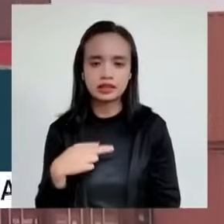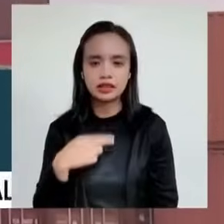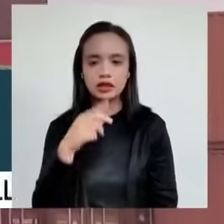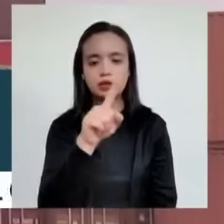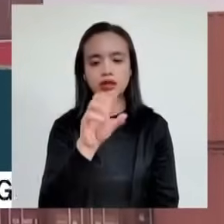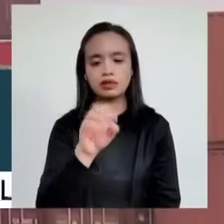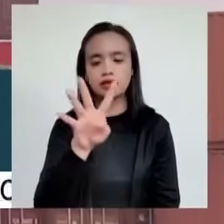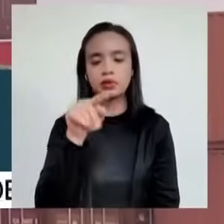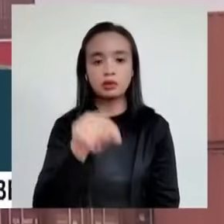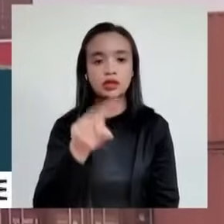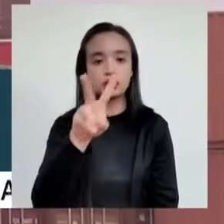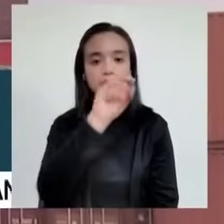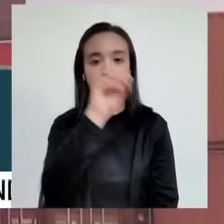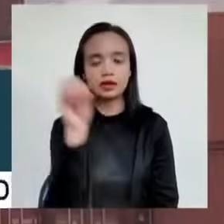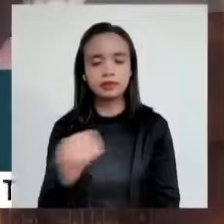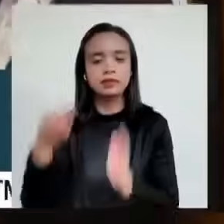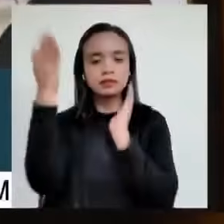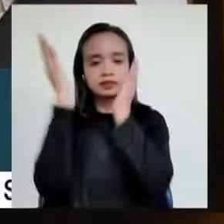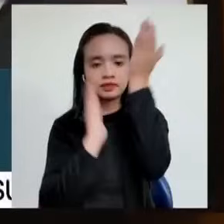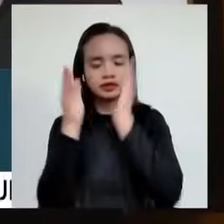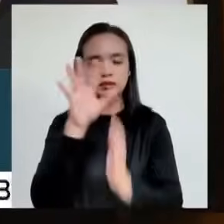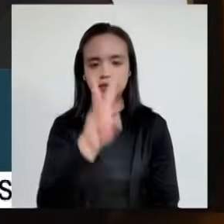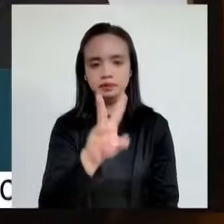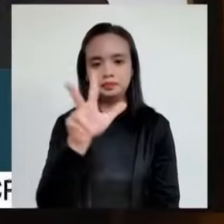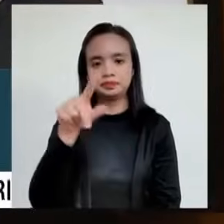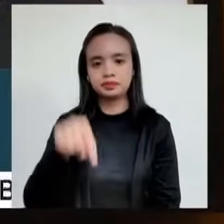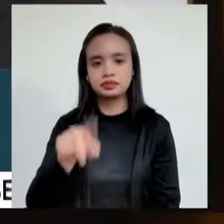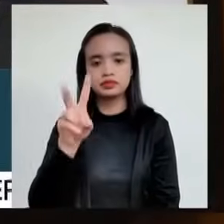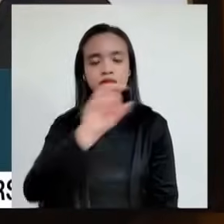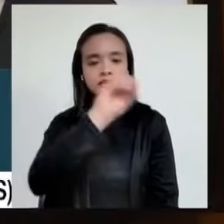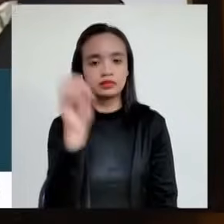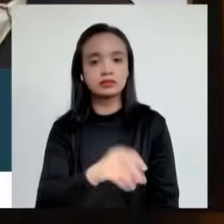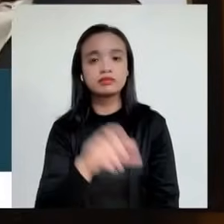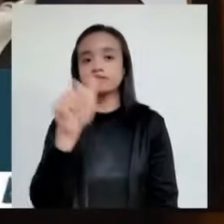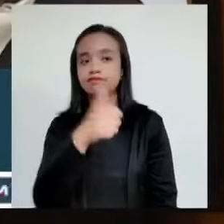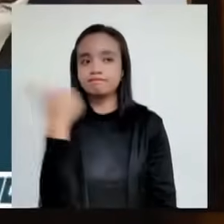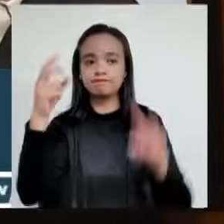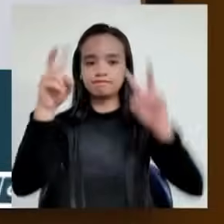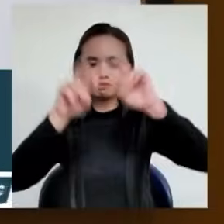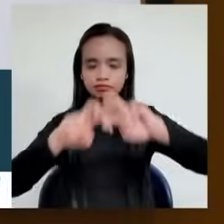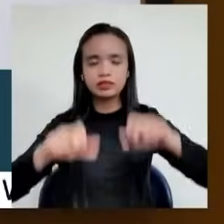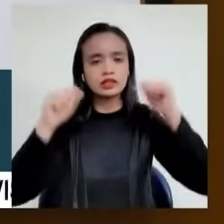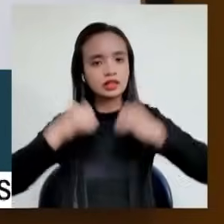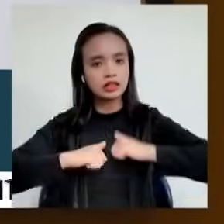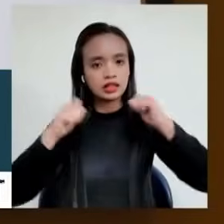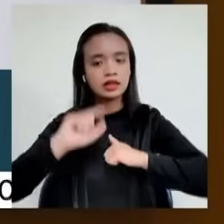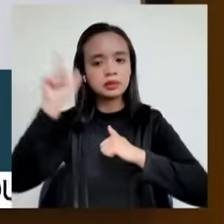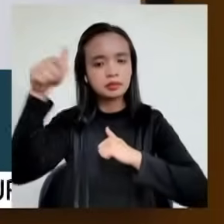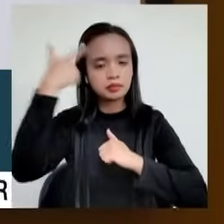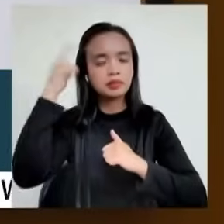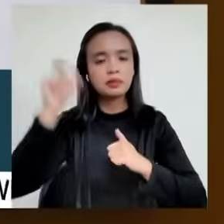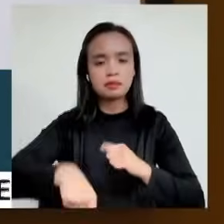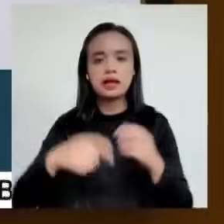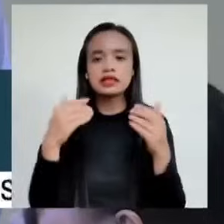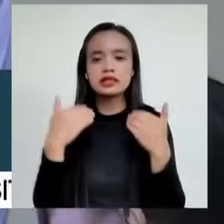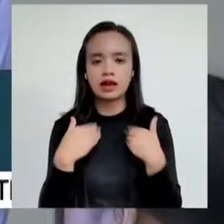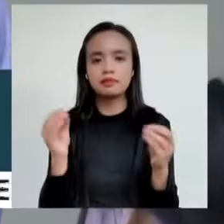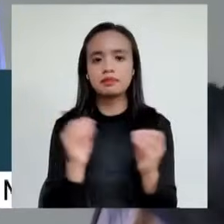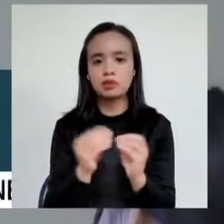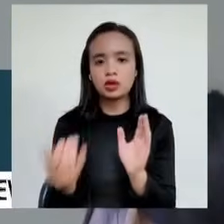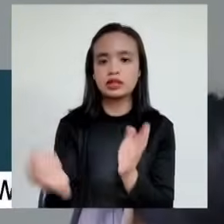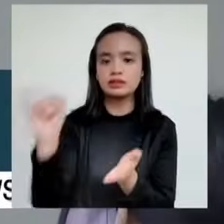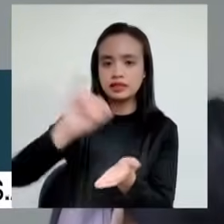Malaysia's 63.3%. Other analysts agreed that the government must attract more investments in manufacturing